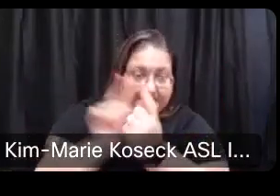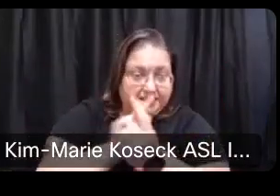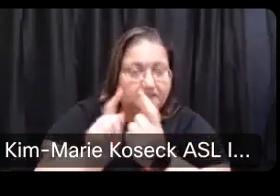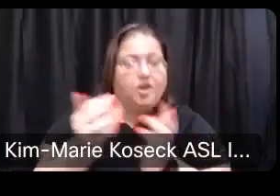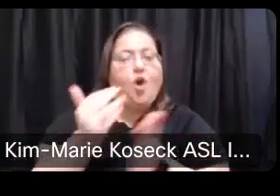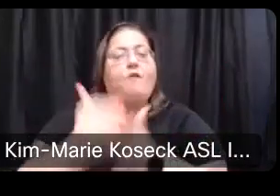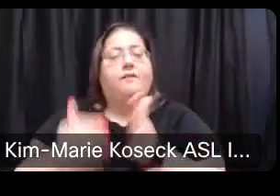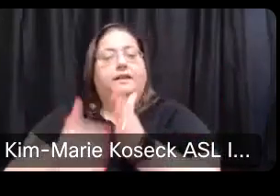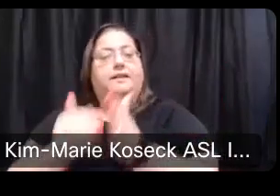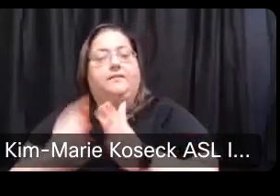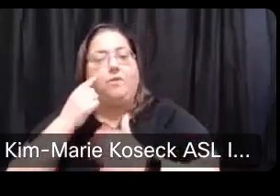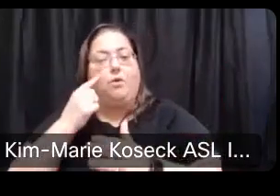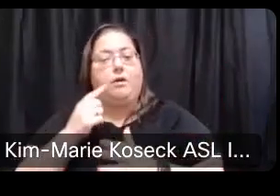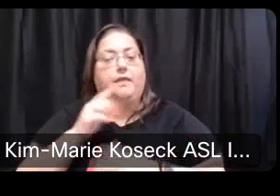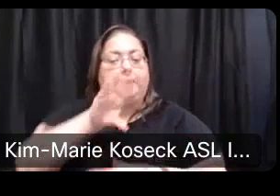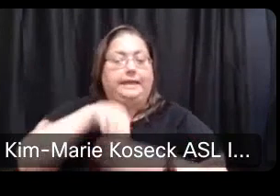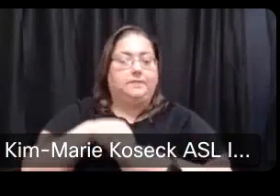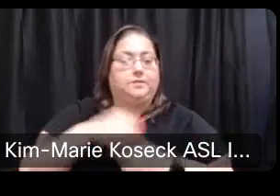process.